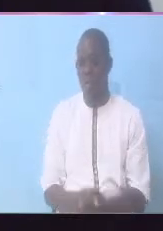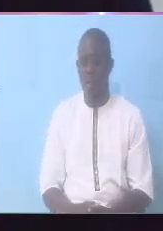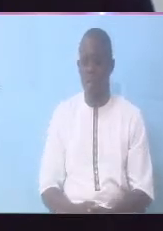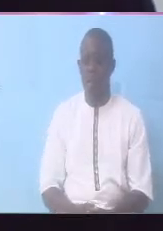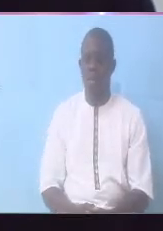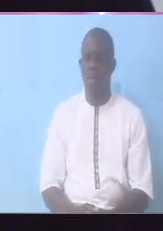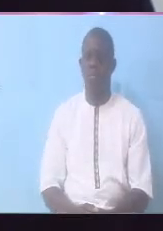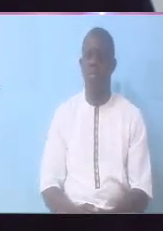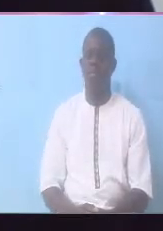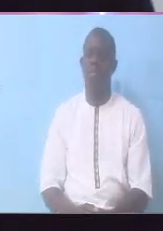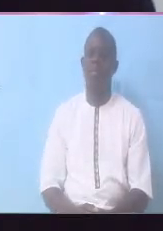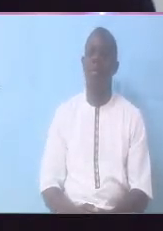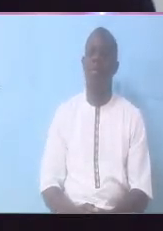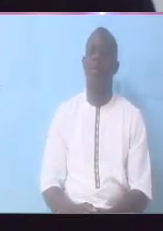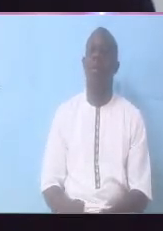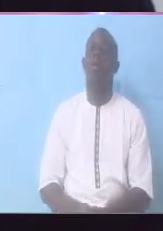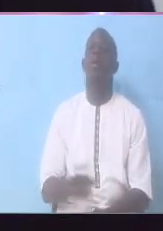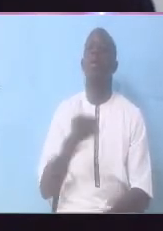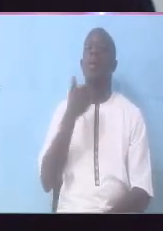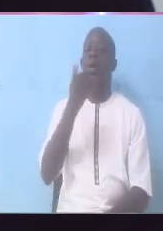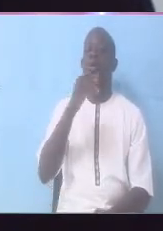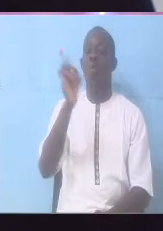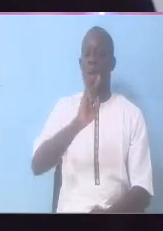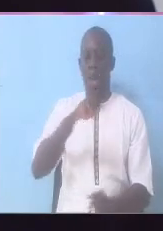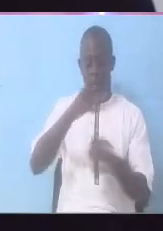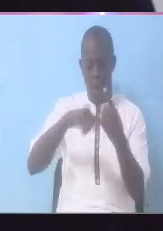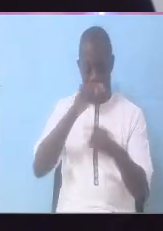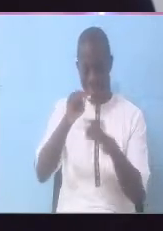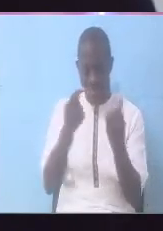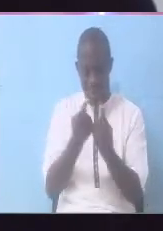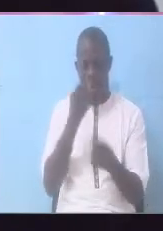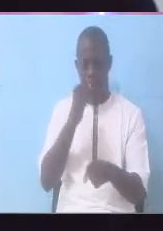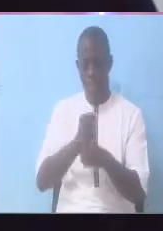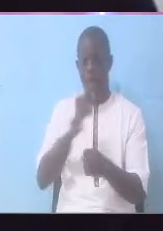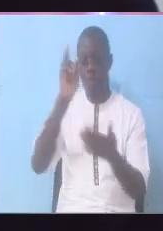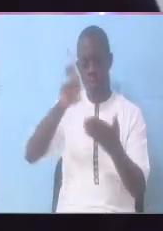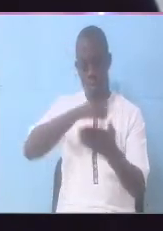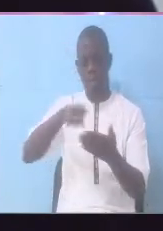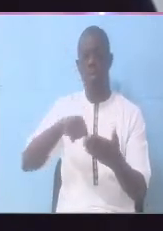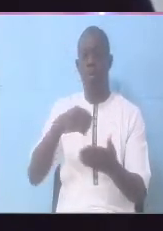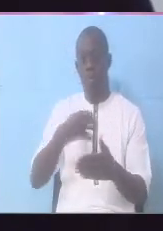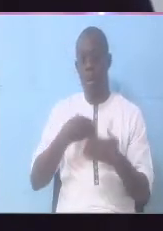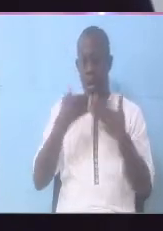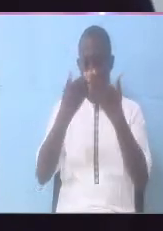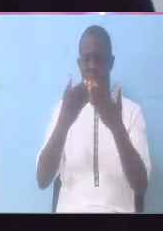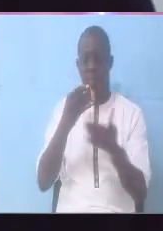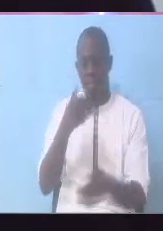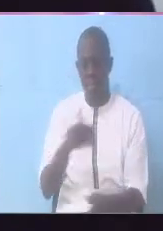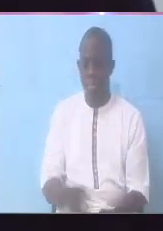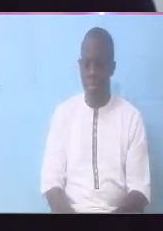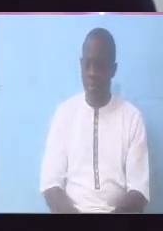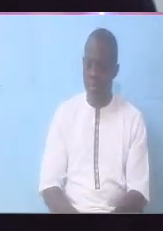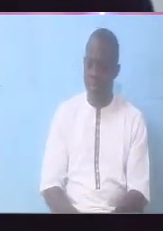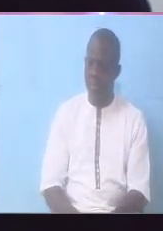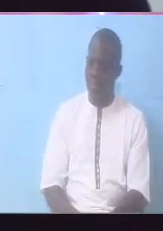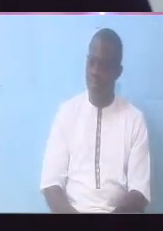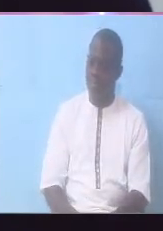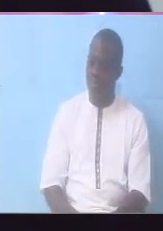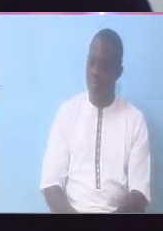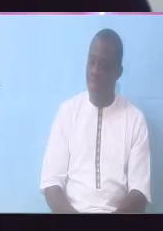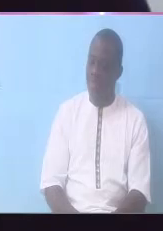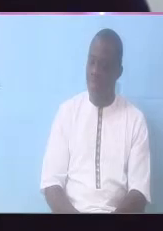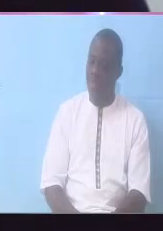what about so why do I did that? Because I saw elderly people lying down, vomiting, saying things that, you know what I mean, I don't even want to know